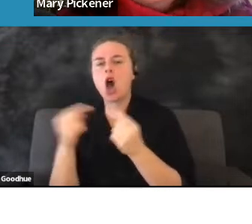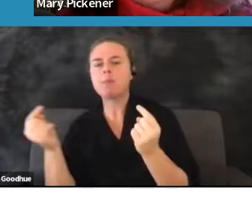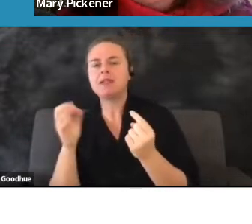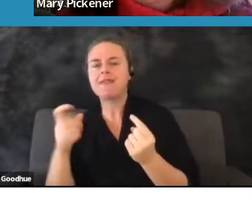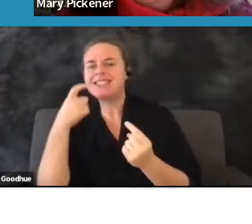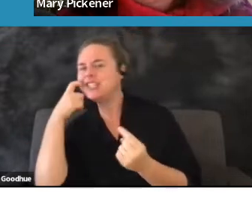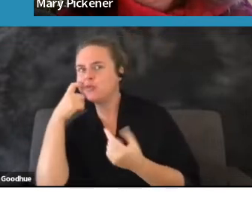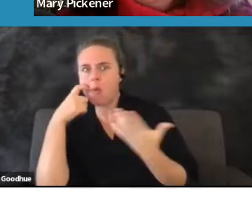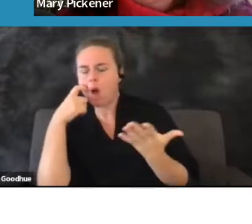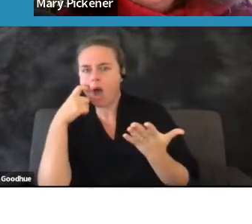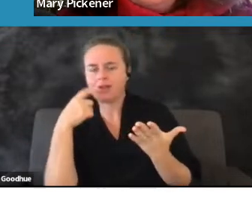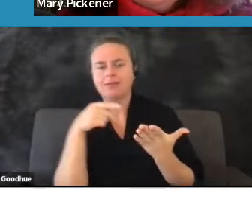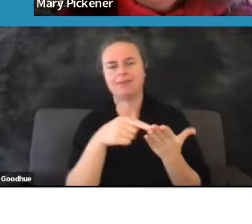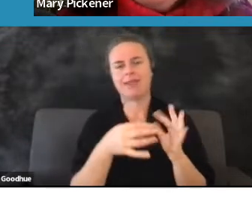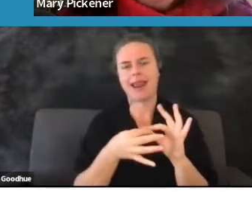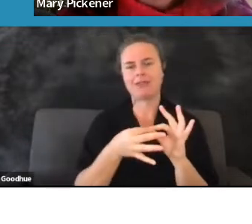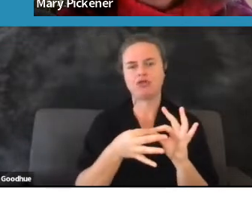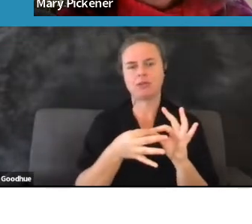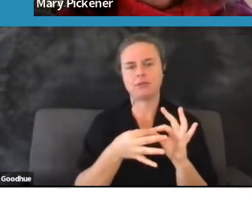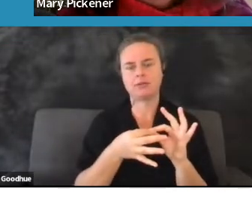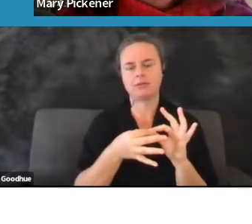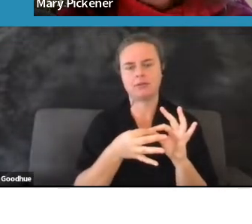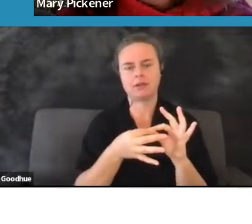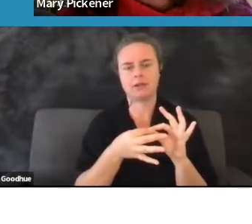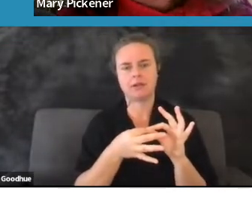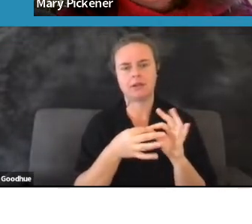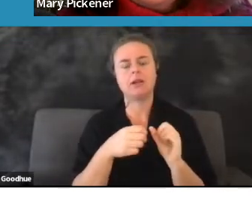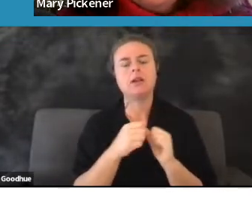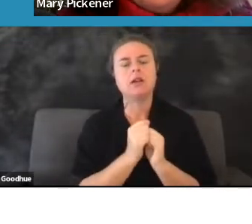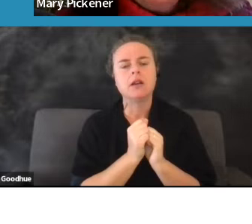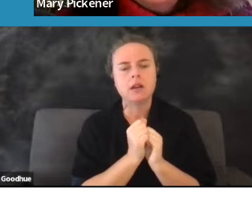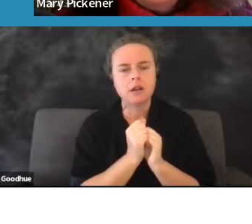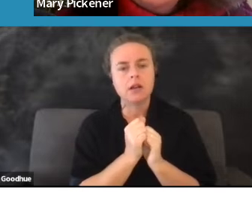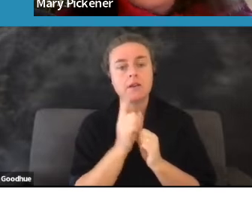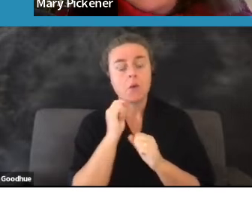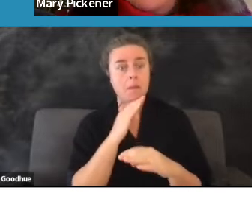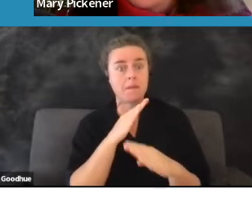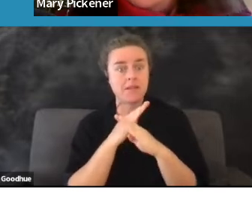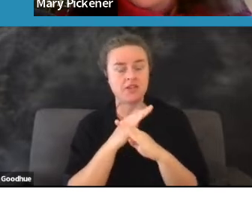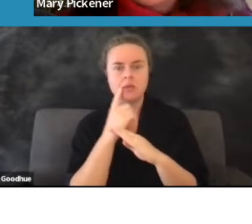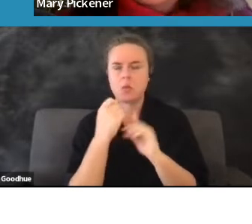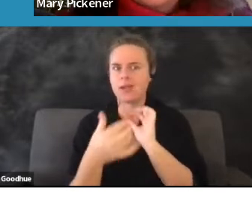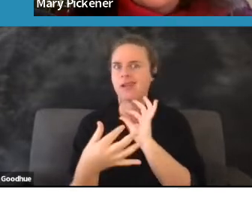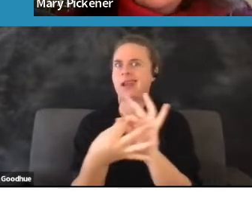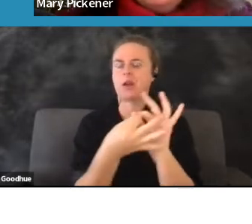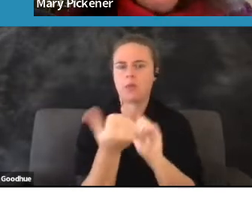And when we think about doing prevention, connecting with other people is incredibly important.